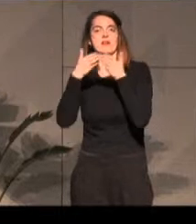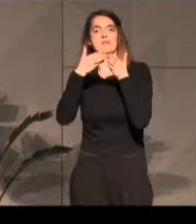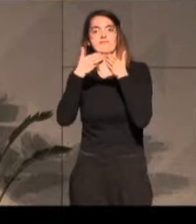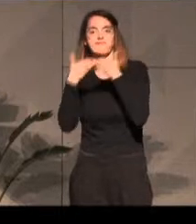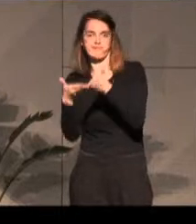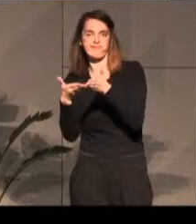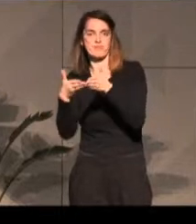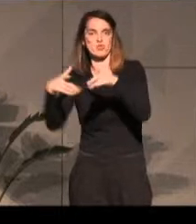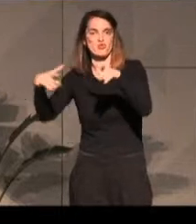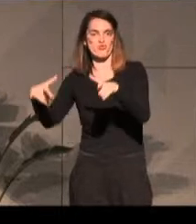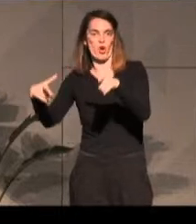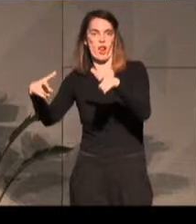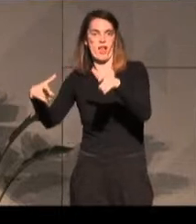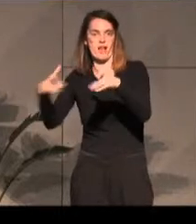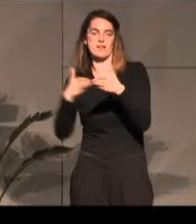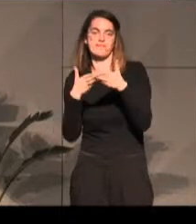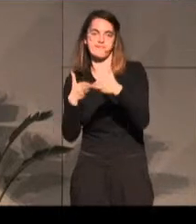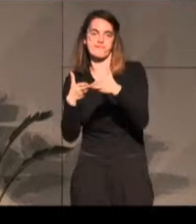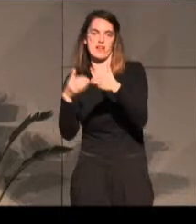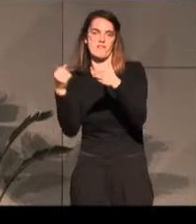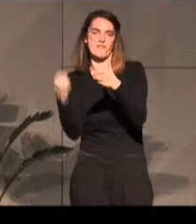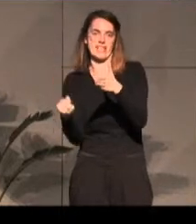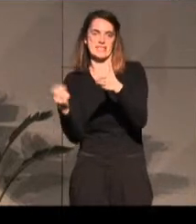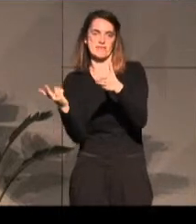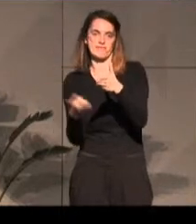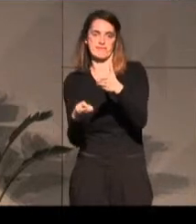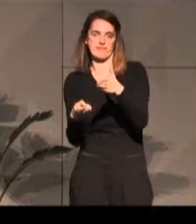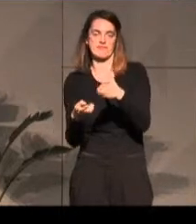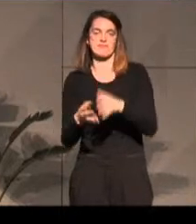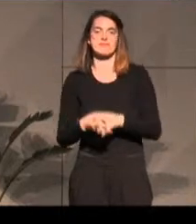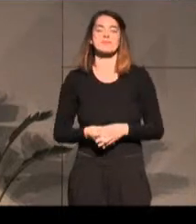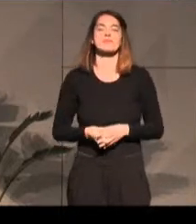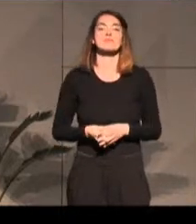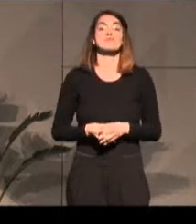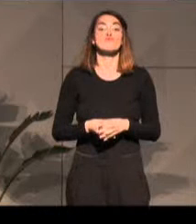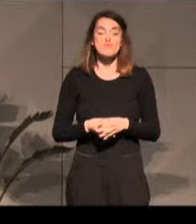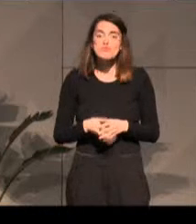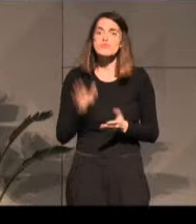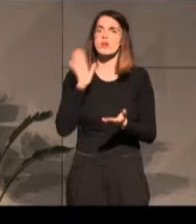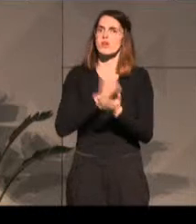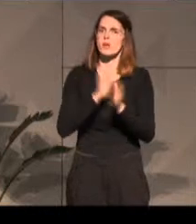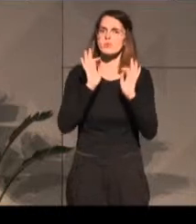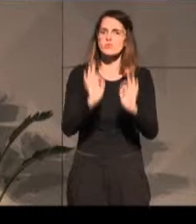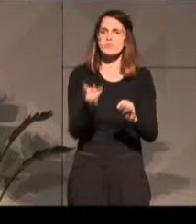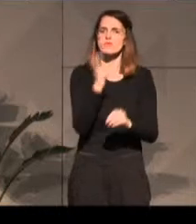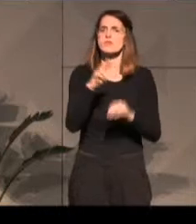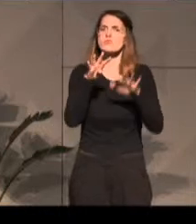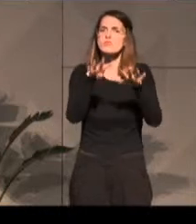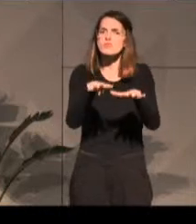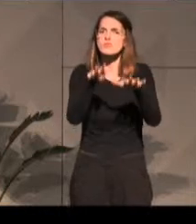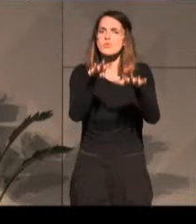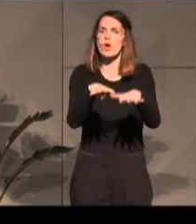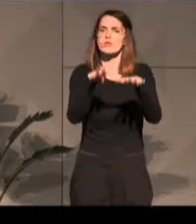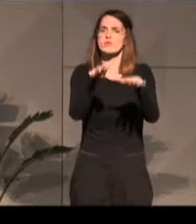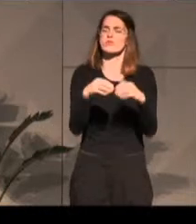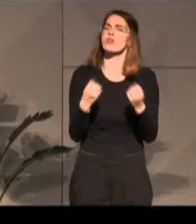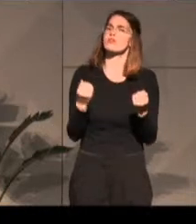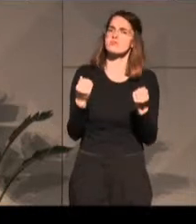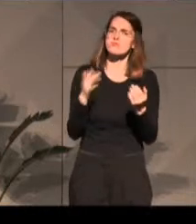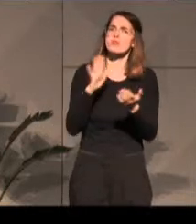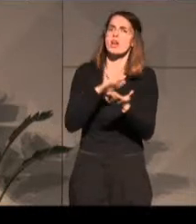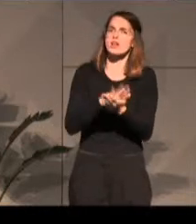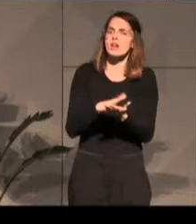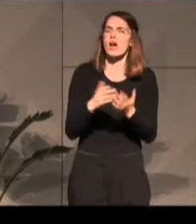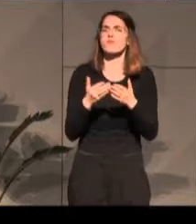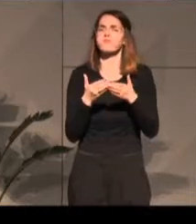please. And it worked very well. In summer 2019, the ice retracted. We went through